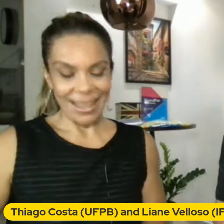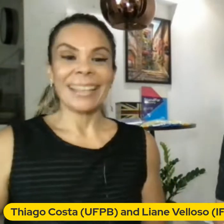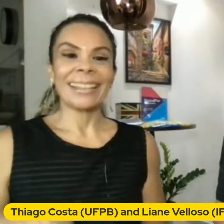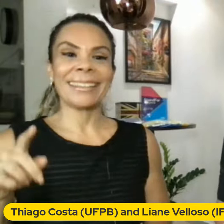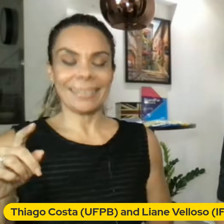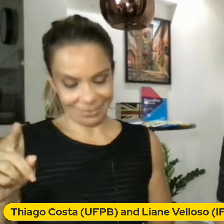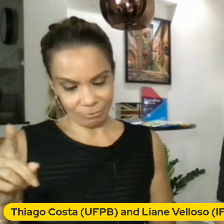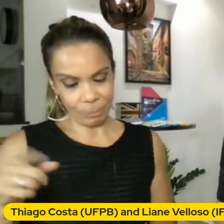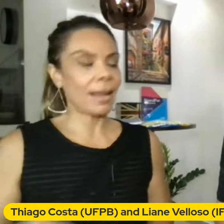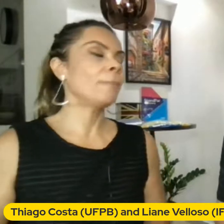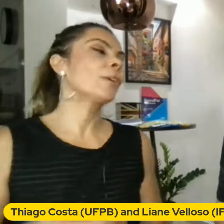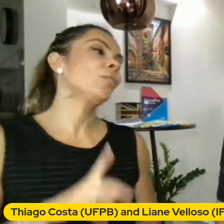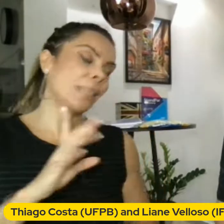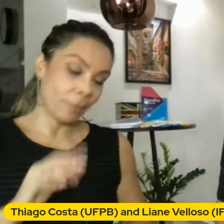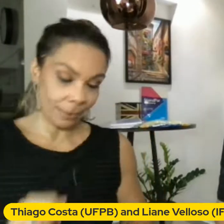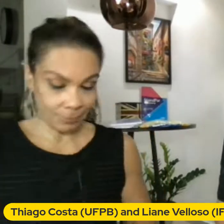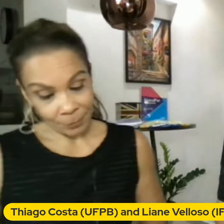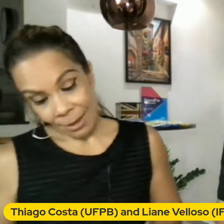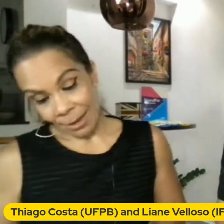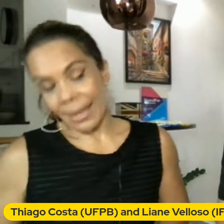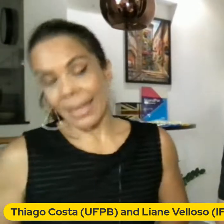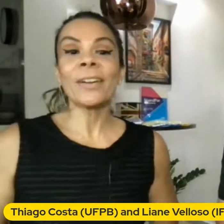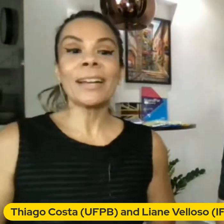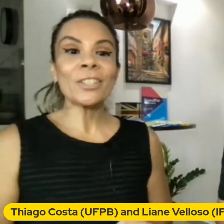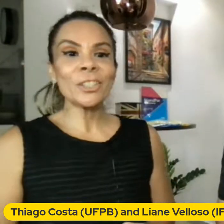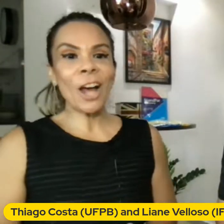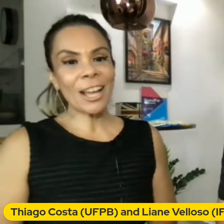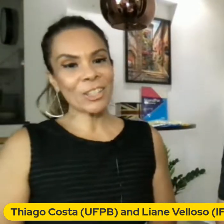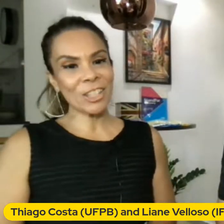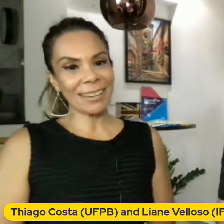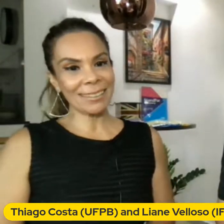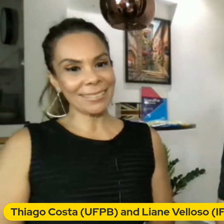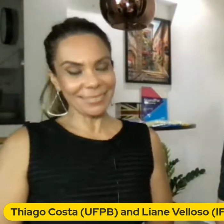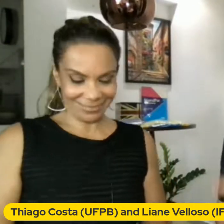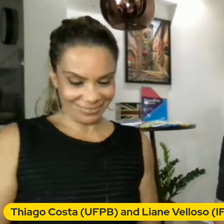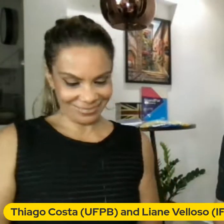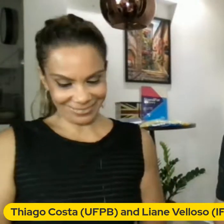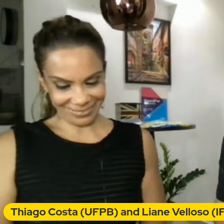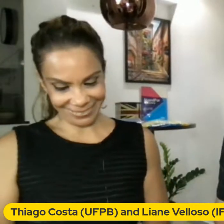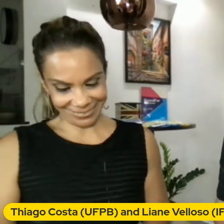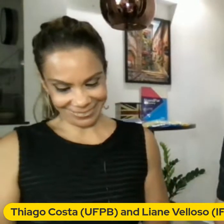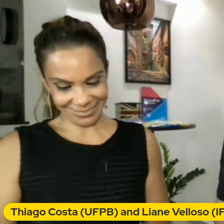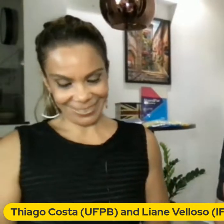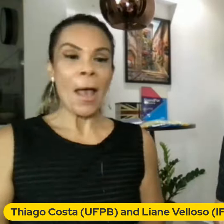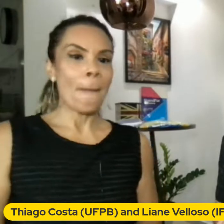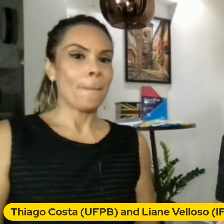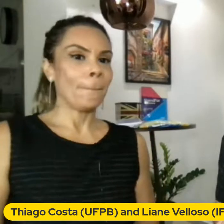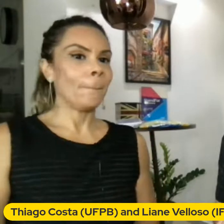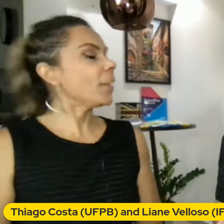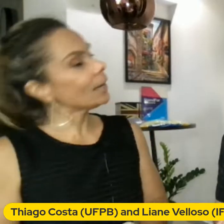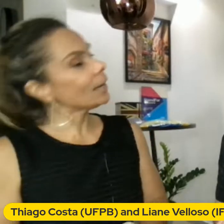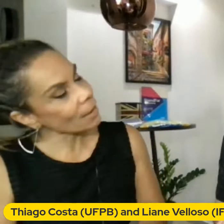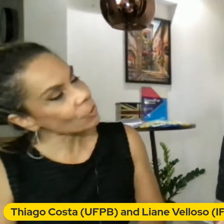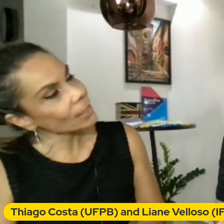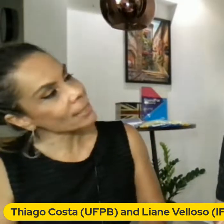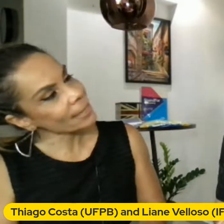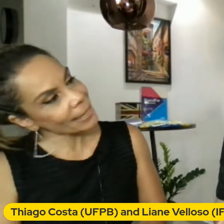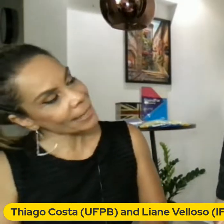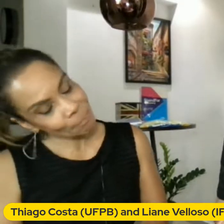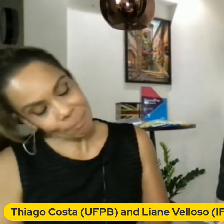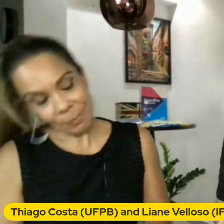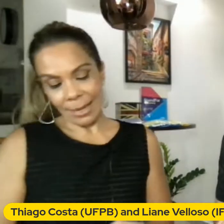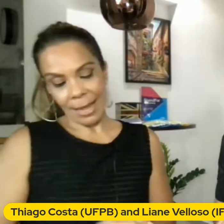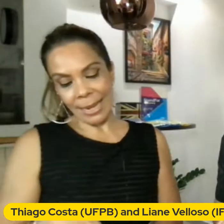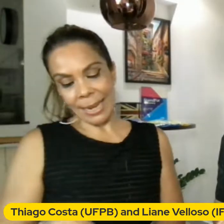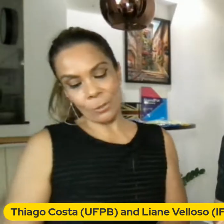Pernambuco. I'm going to skip this. Rio Grande do Norte. São Paulo. Pernambuco, have you already said?